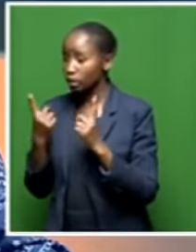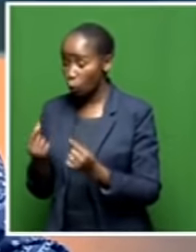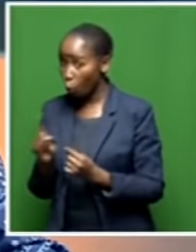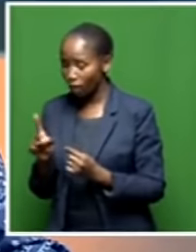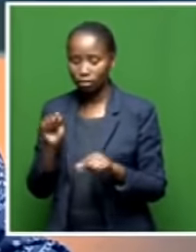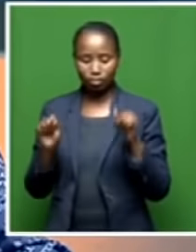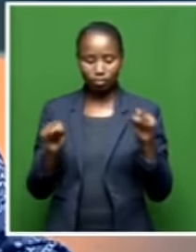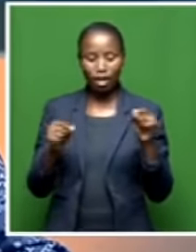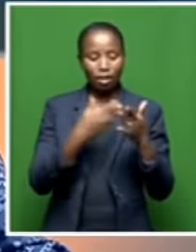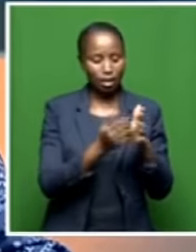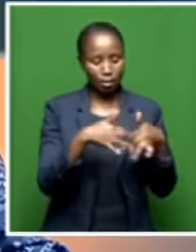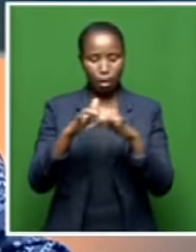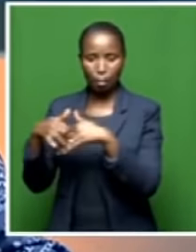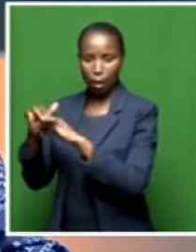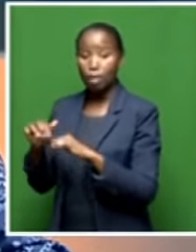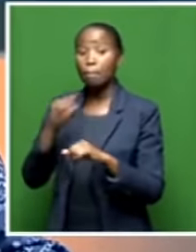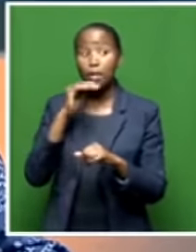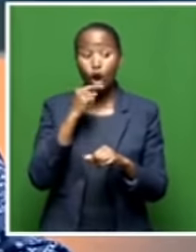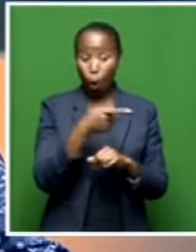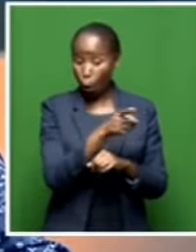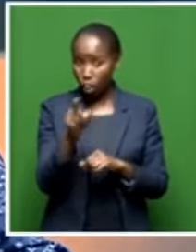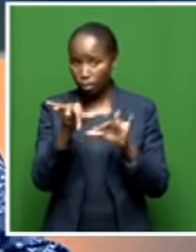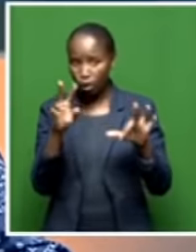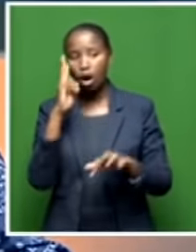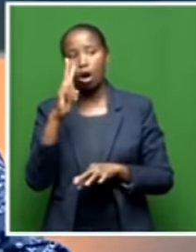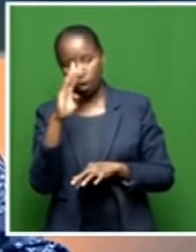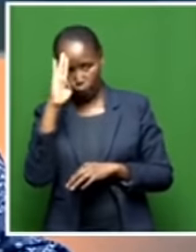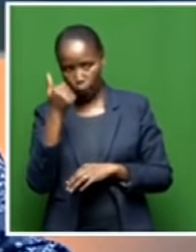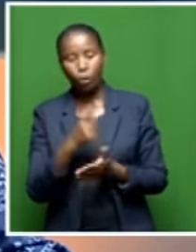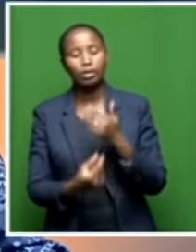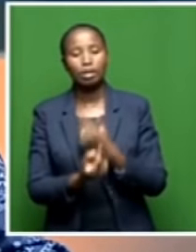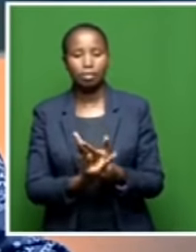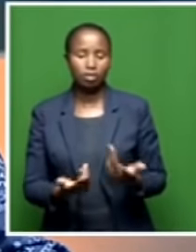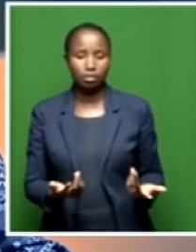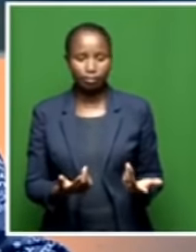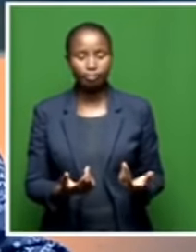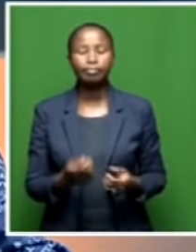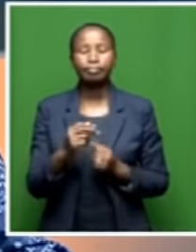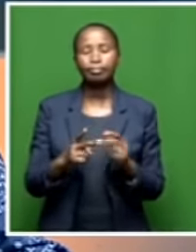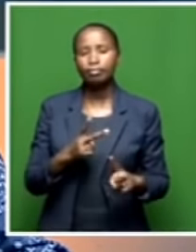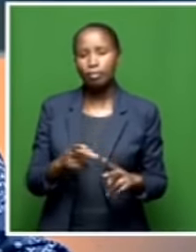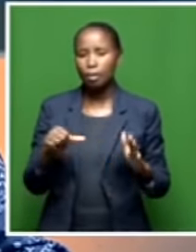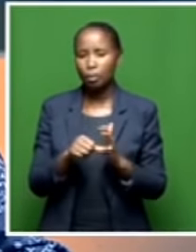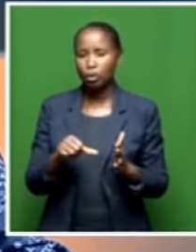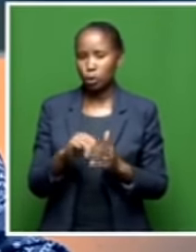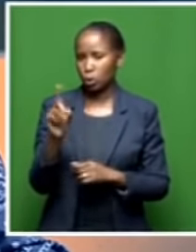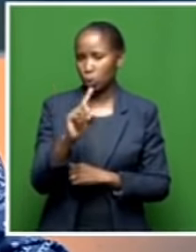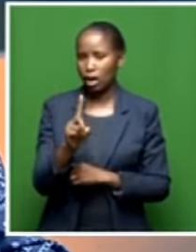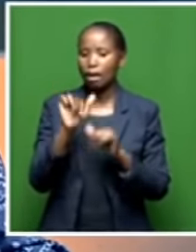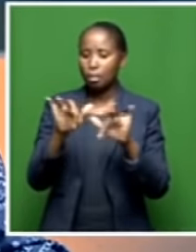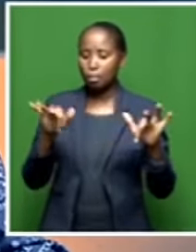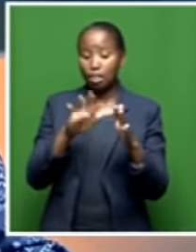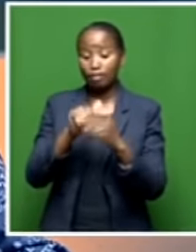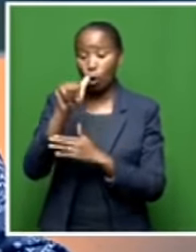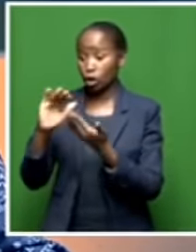happening. But more importantly, I think it's important for voters to know what is happening with their